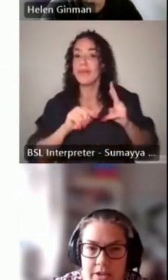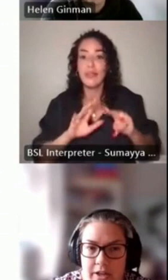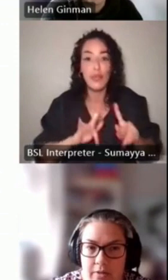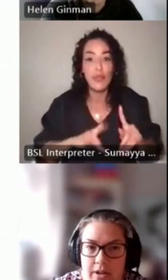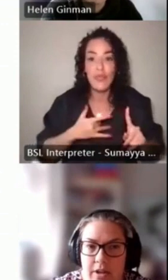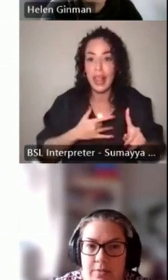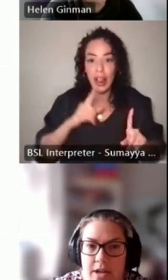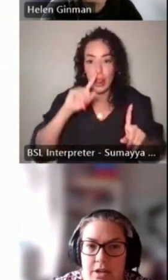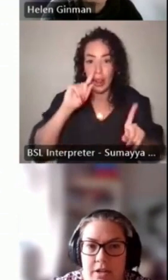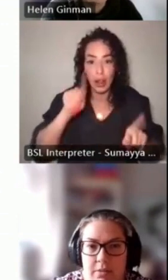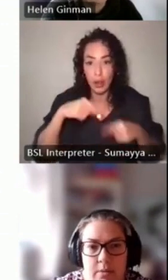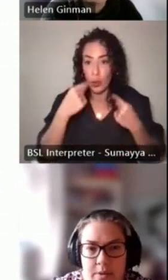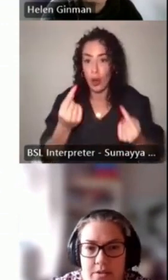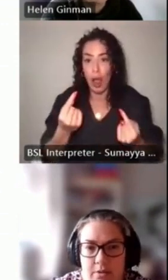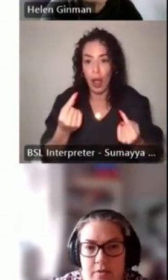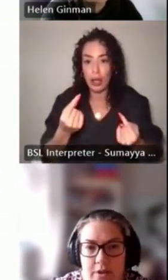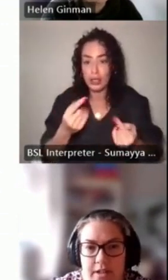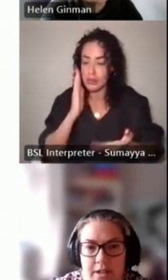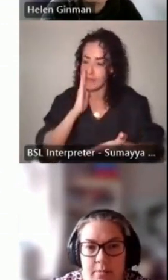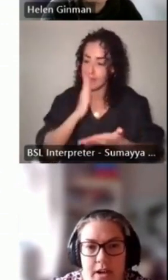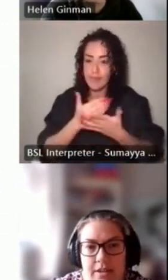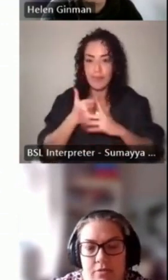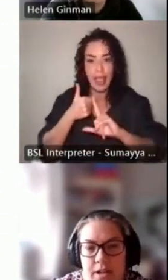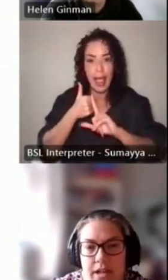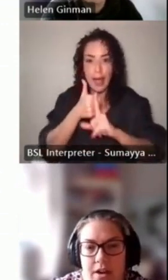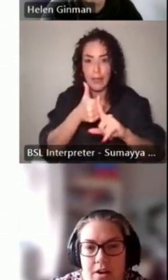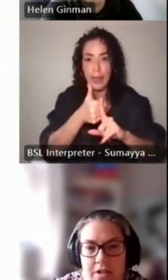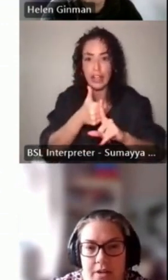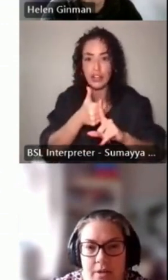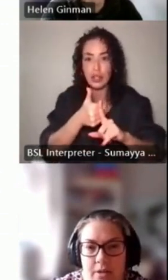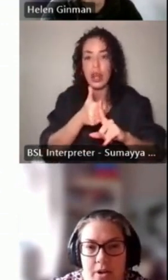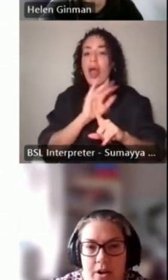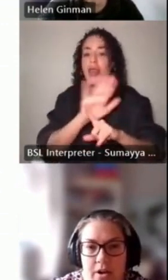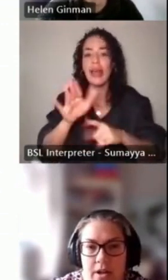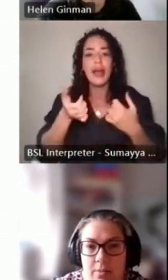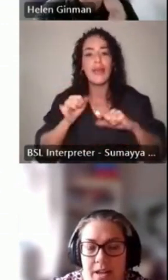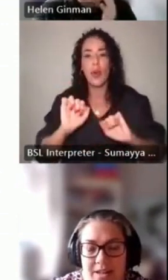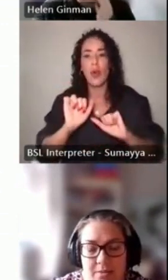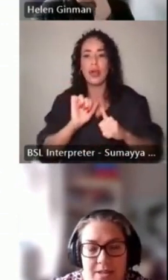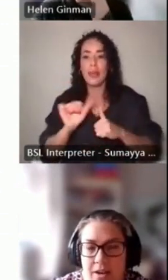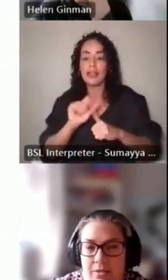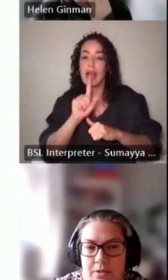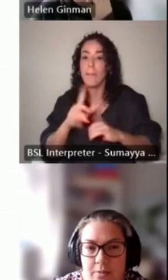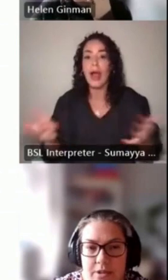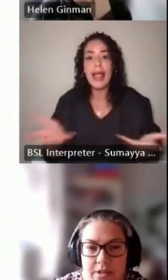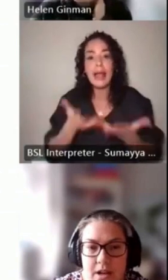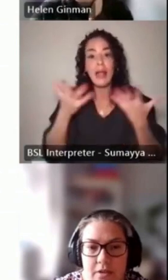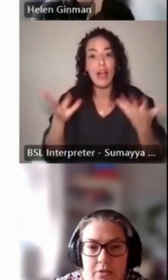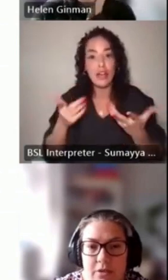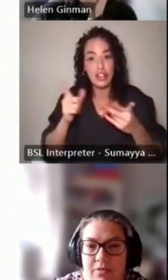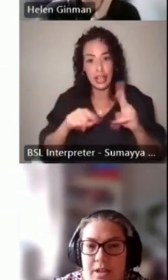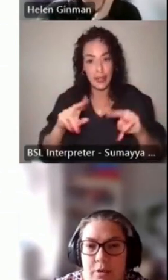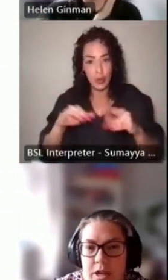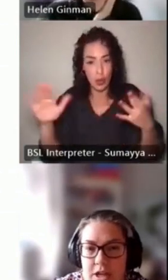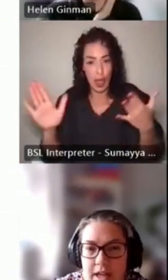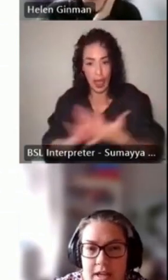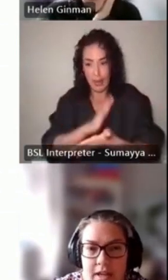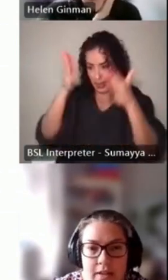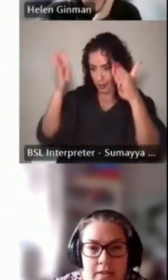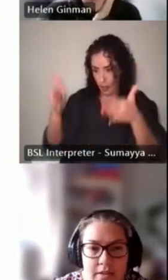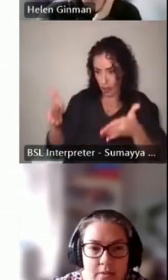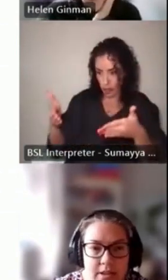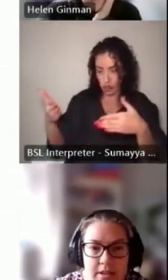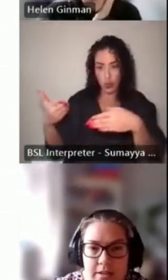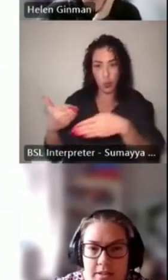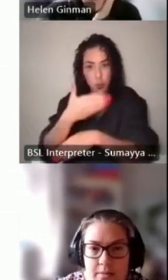you can give a genuine affirmation, it's probably best to avoid it. But it's really encouraging when you are pleased with how someone's done, or you really